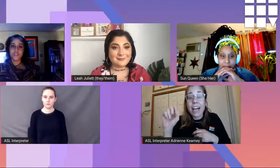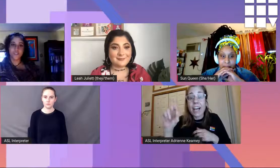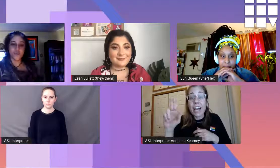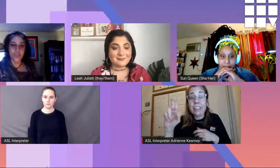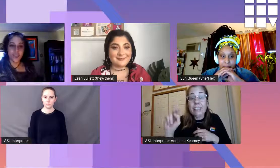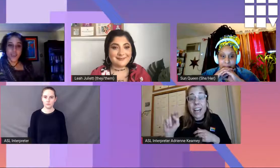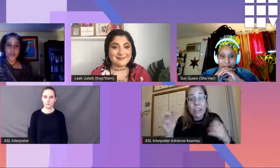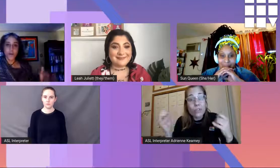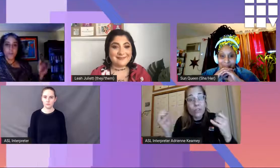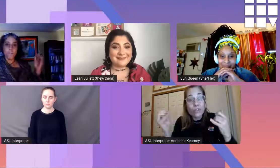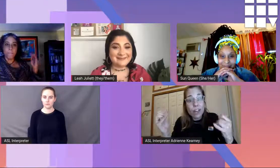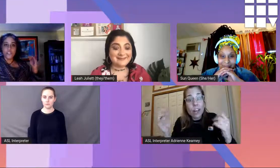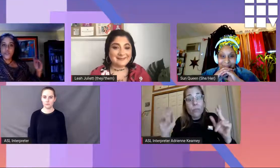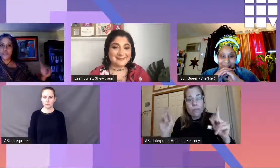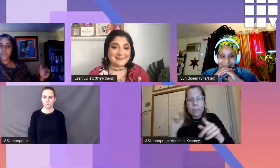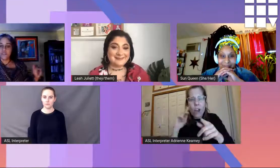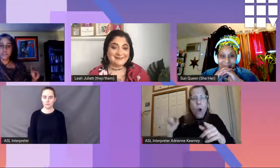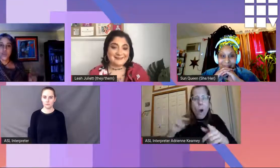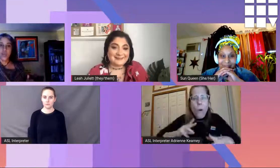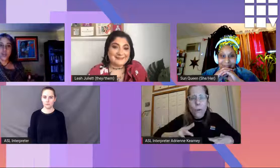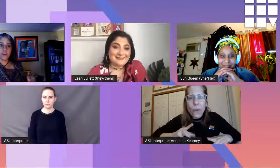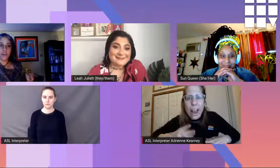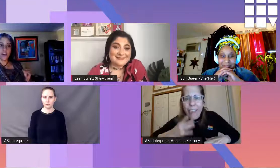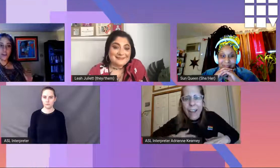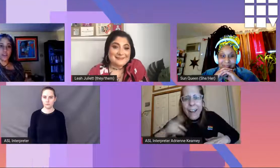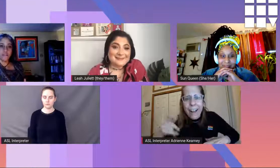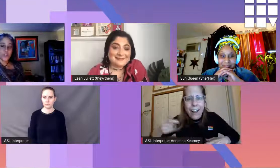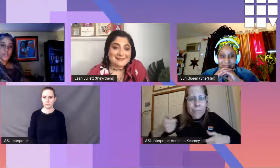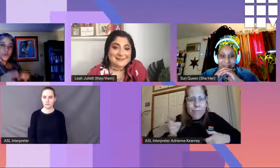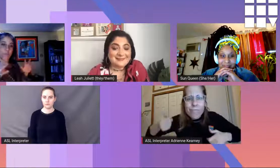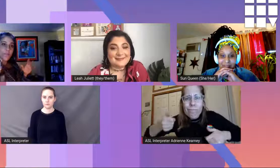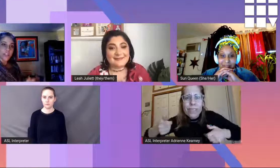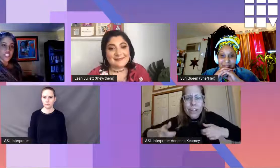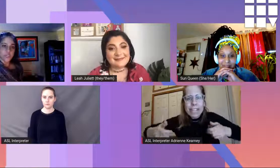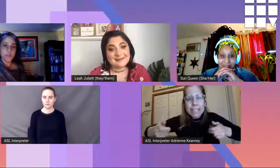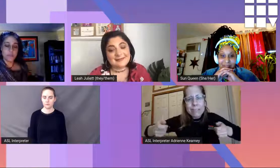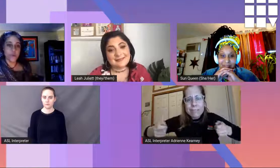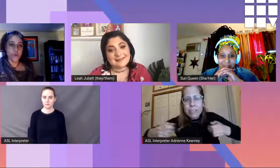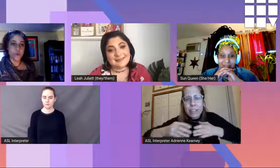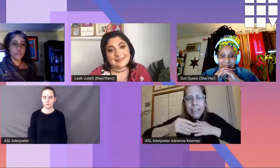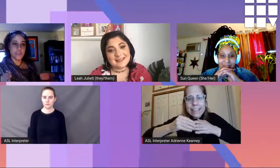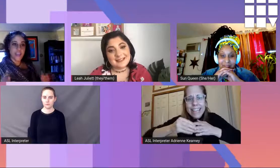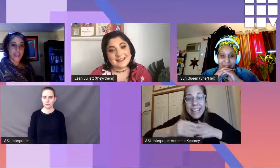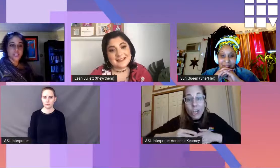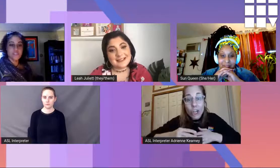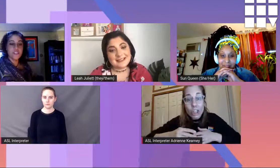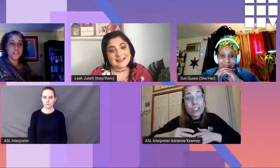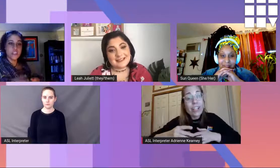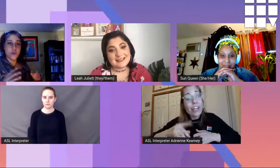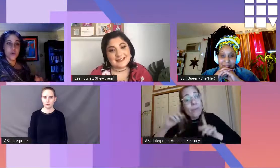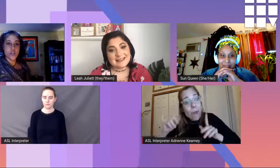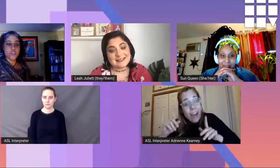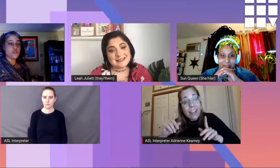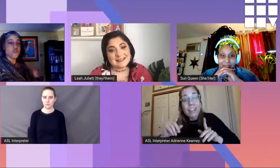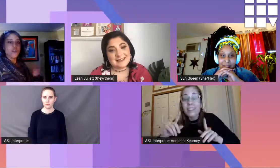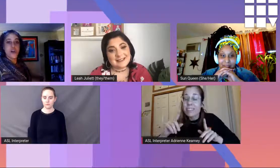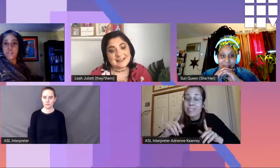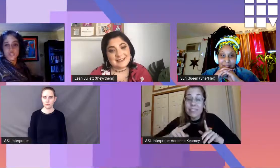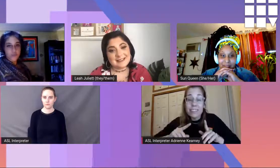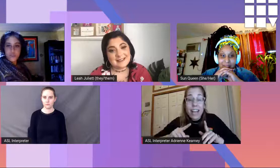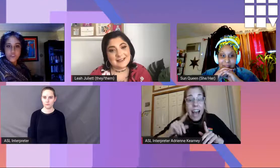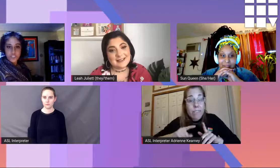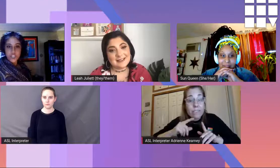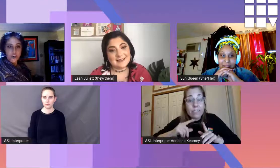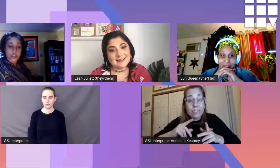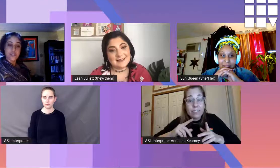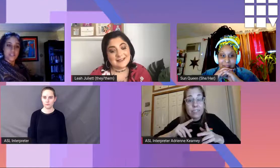wonderful and blessed and great. But you then have this quagmire of your passionate people who are going to be activists and organizers,